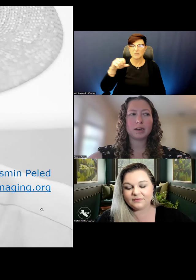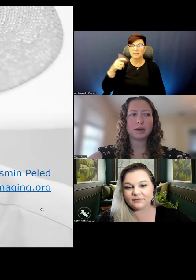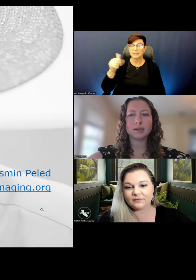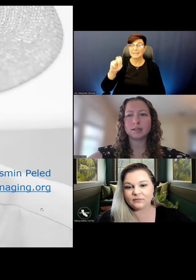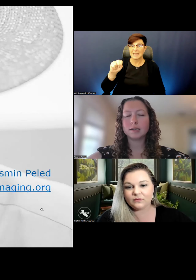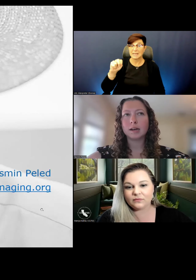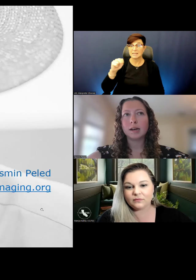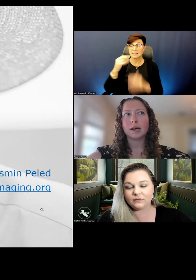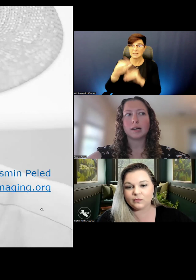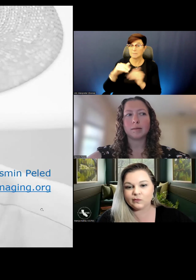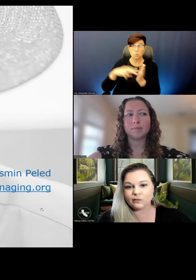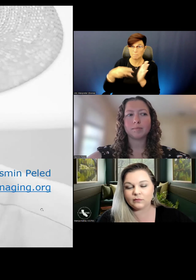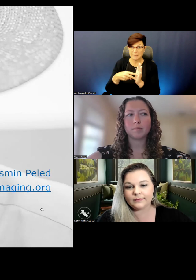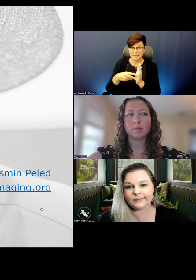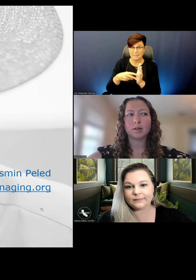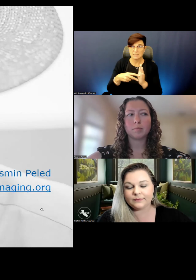limit is